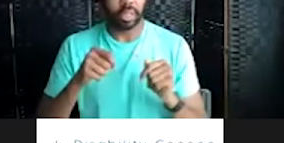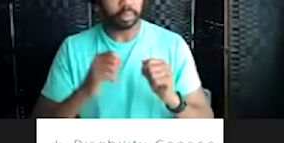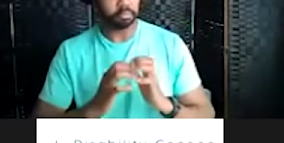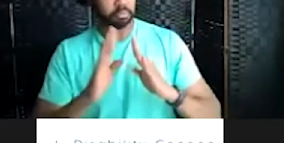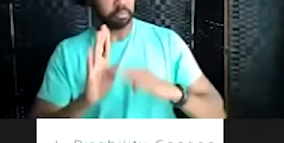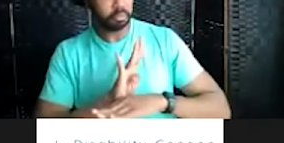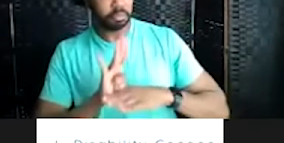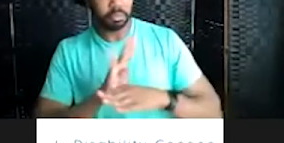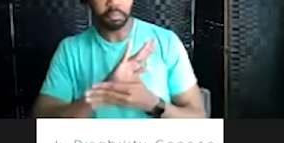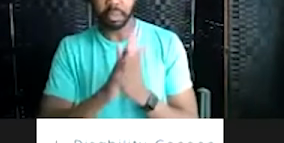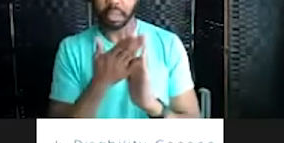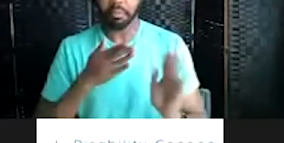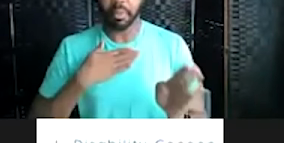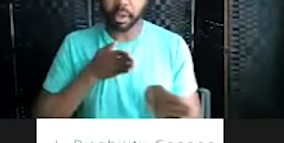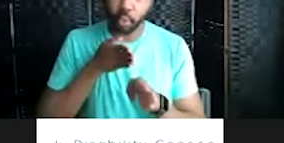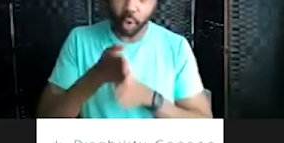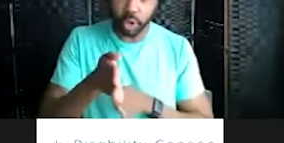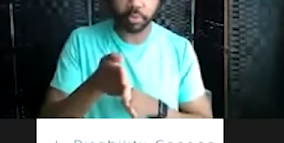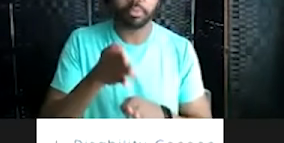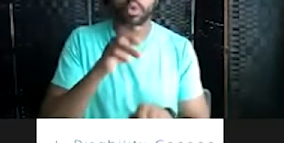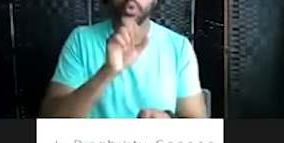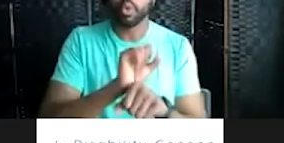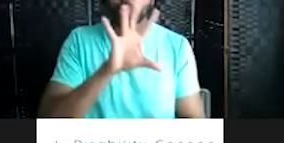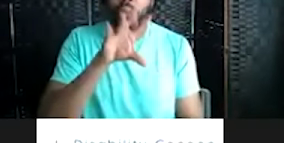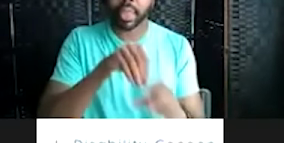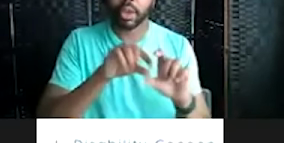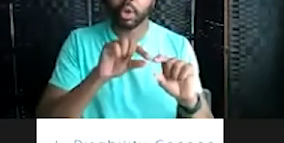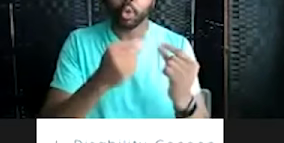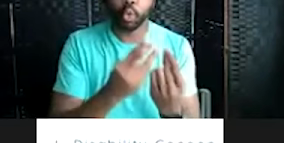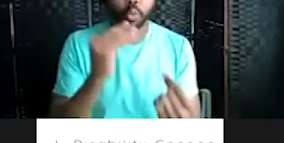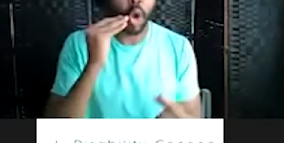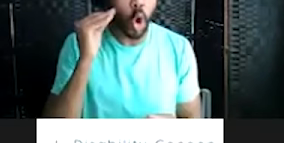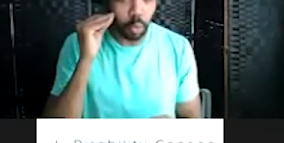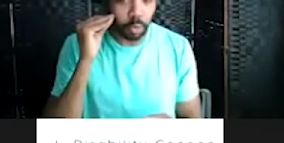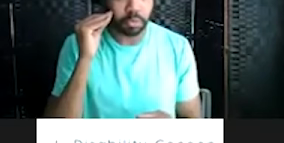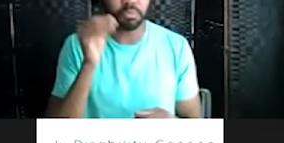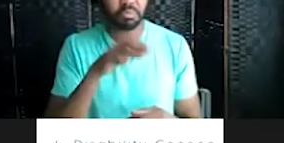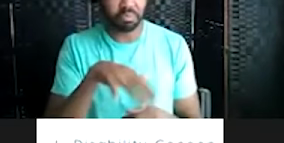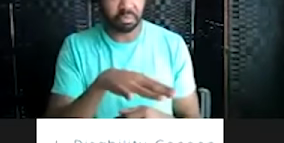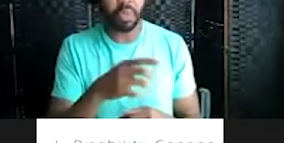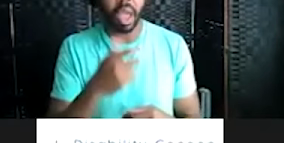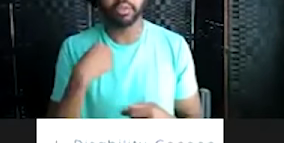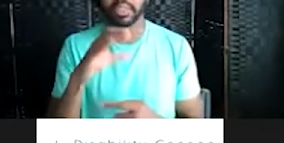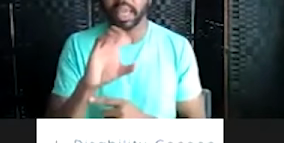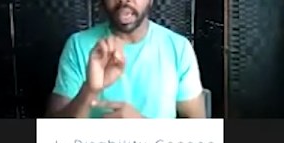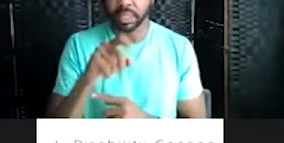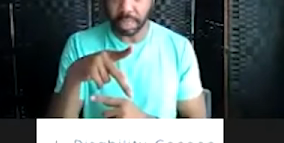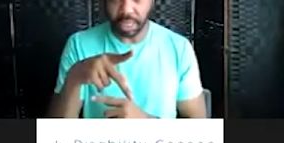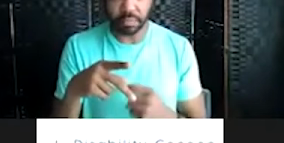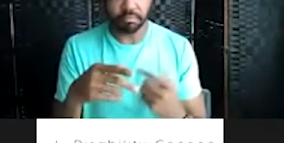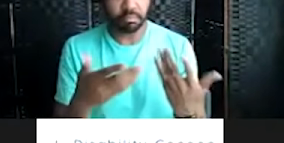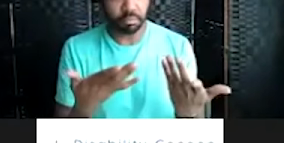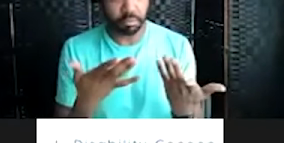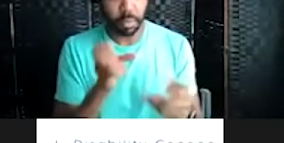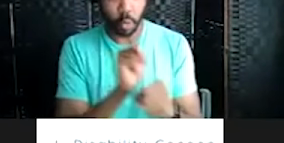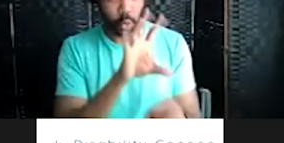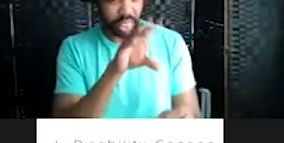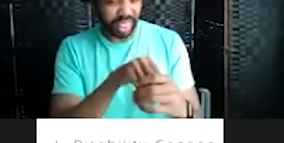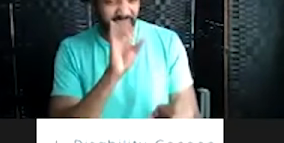group home setting as a DSP. Worked my way up in that same home for about 10